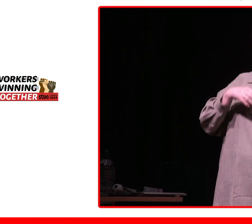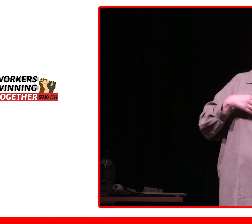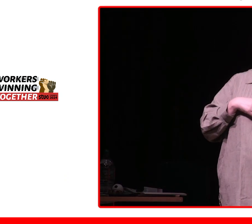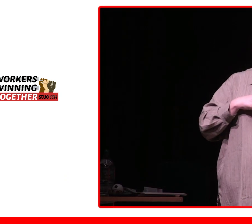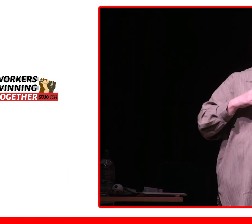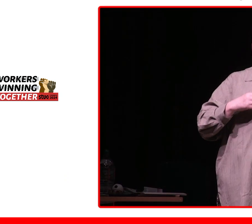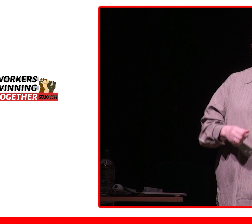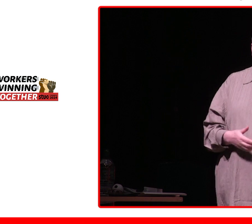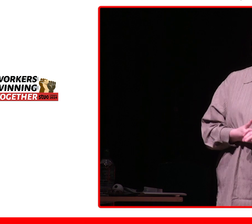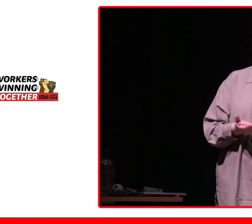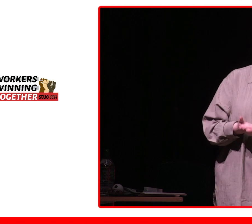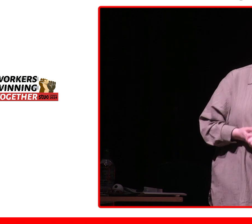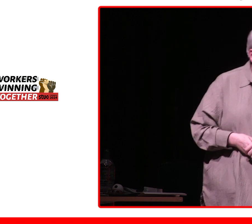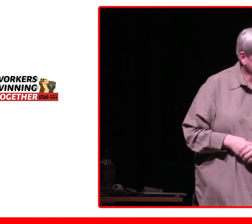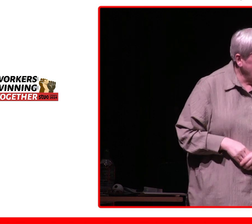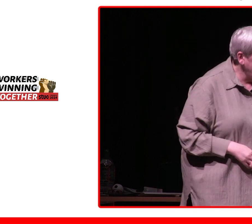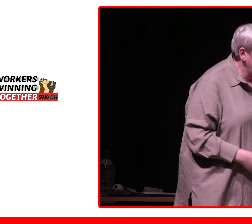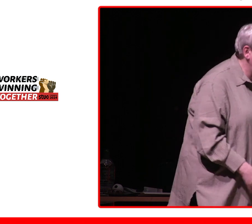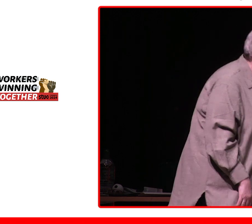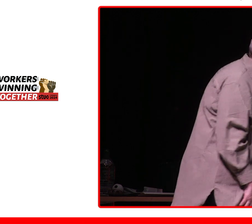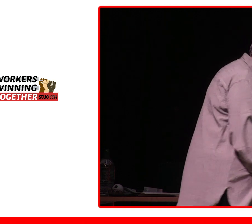Thank you, Delegate. Colleagues,